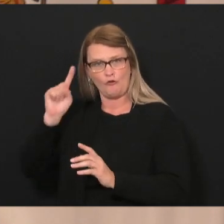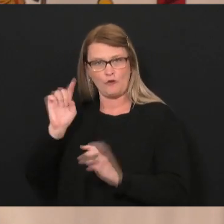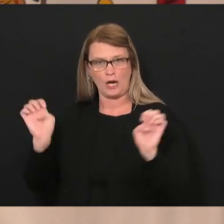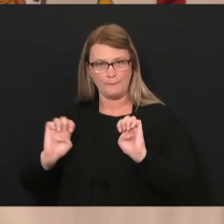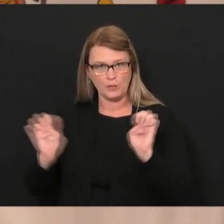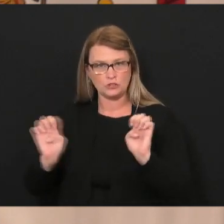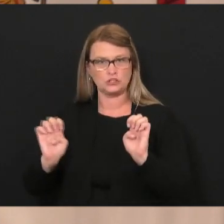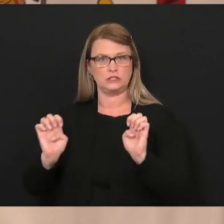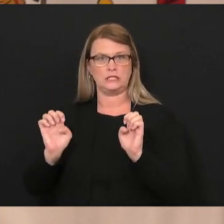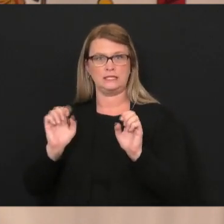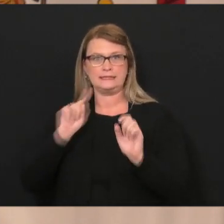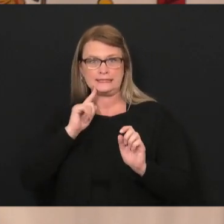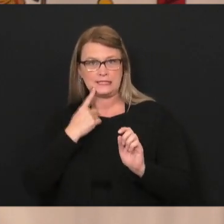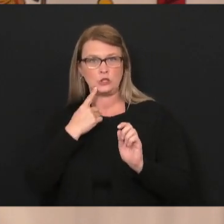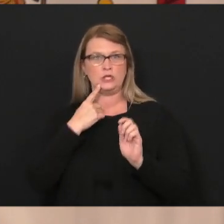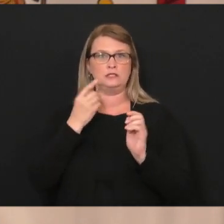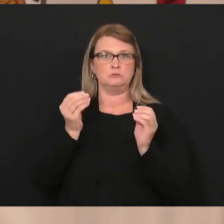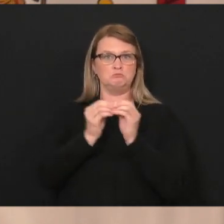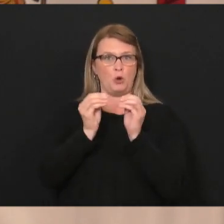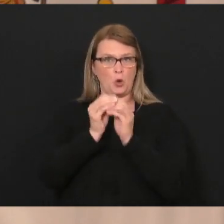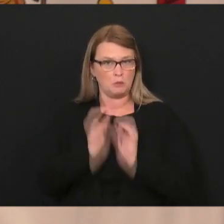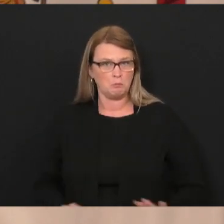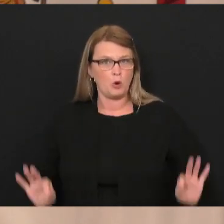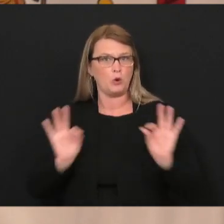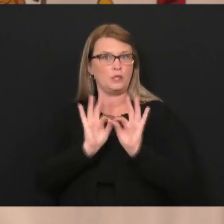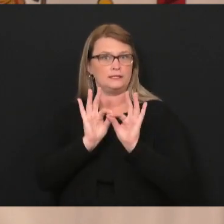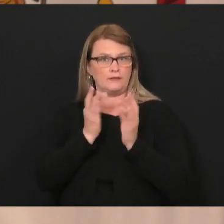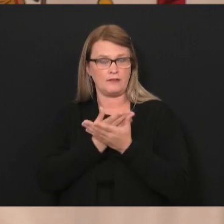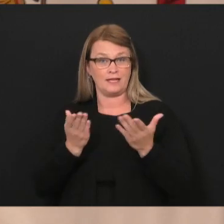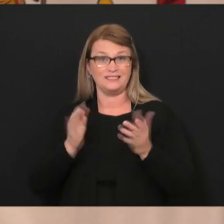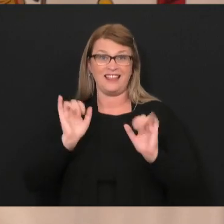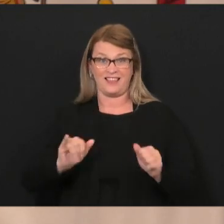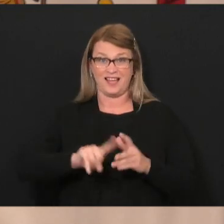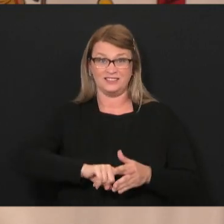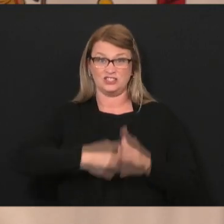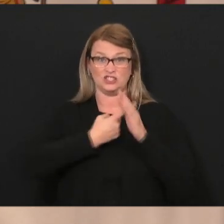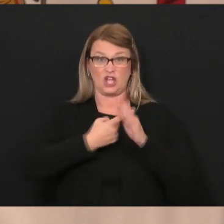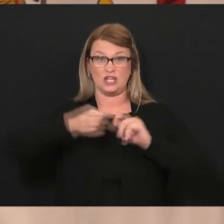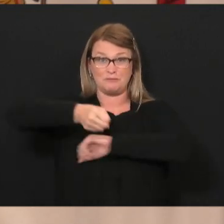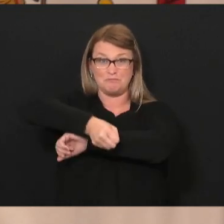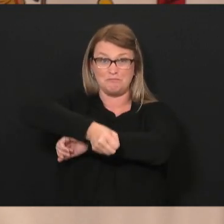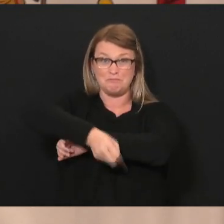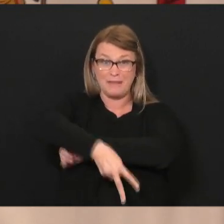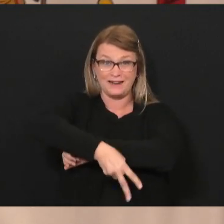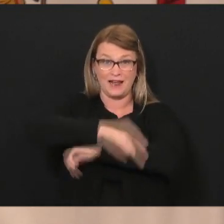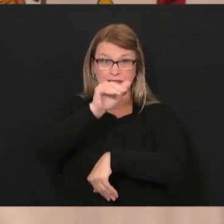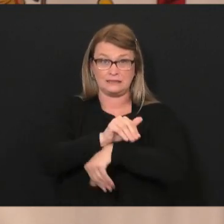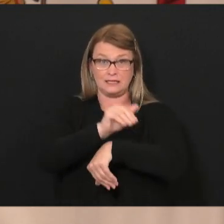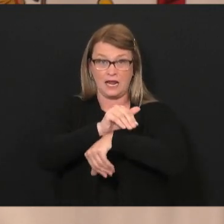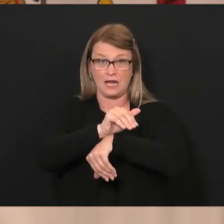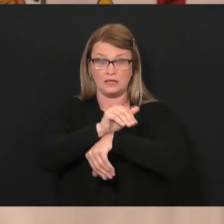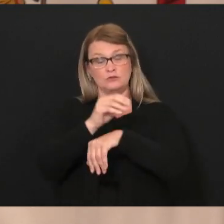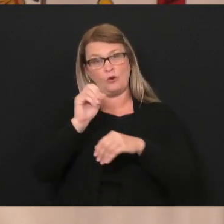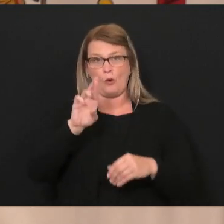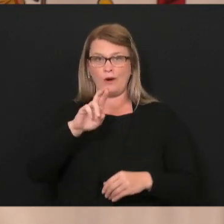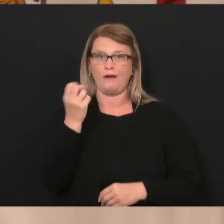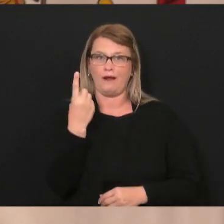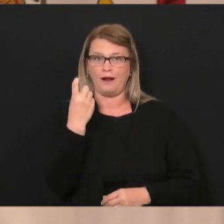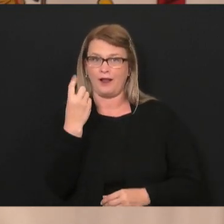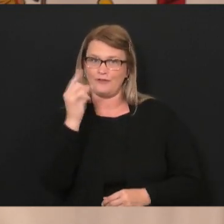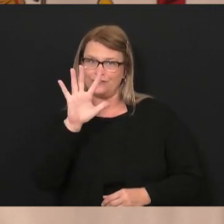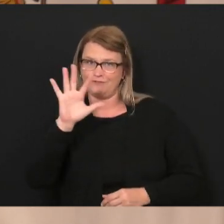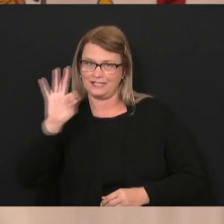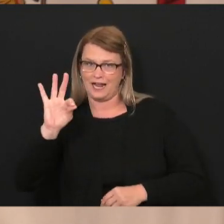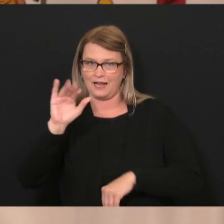that are battling this terrible virus. It goes into effect at midnight tonight, or 11:59